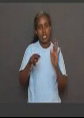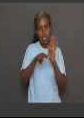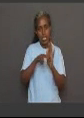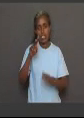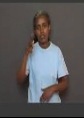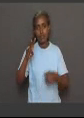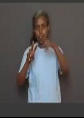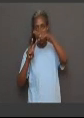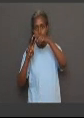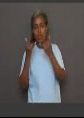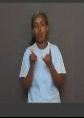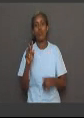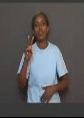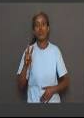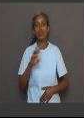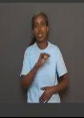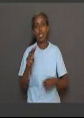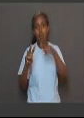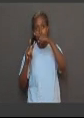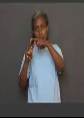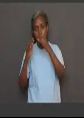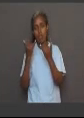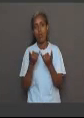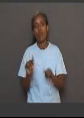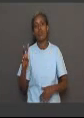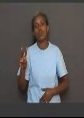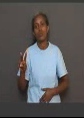over 2 and pi over 2.